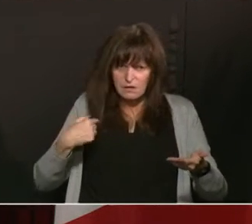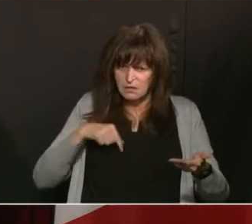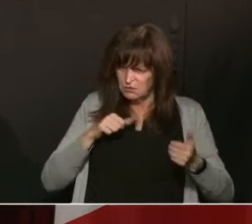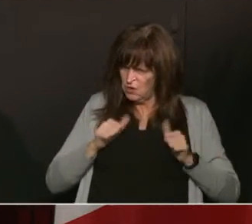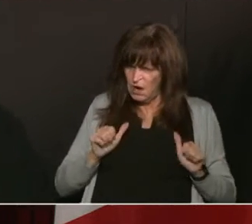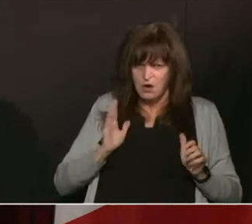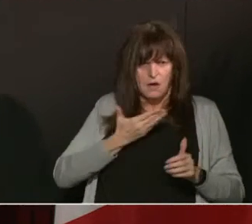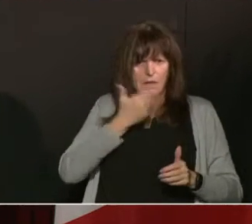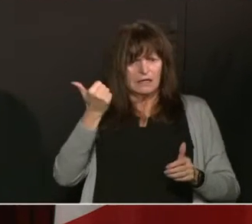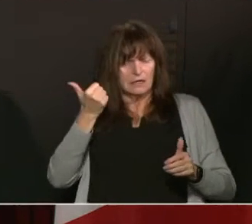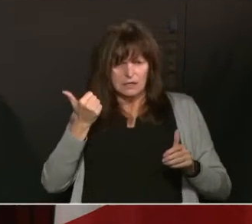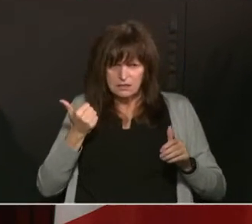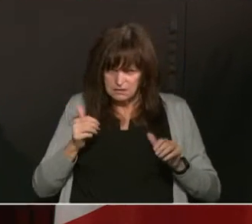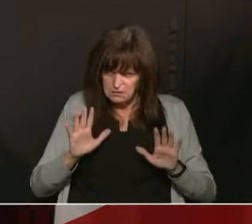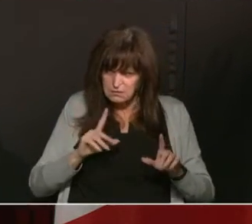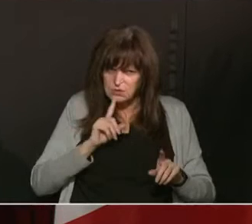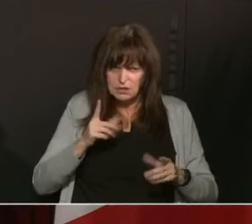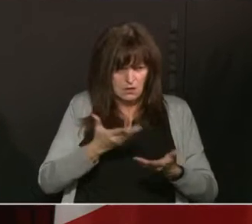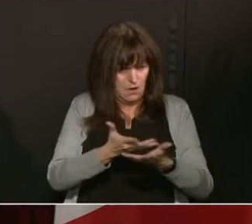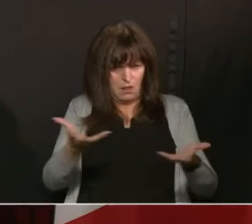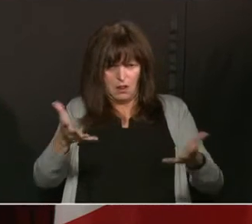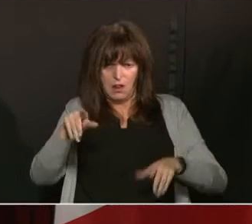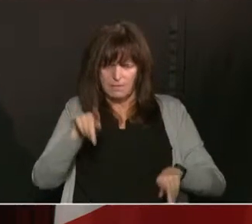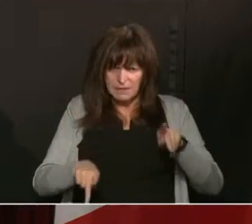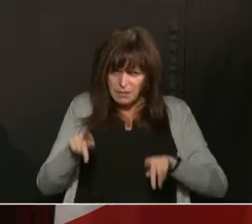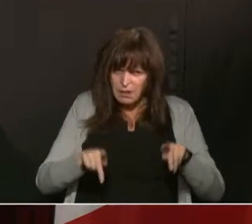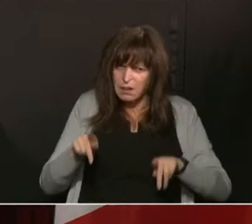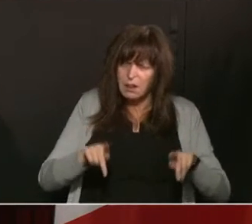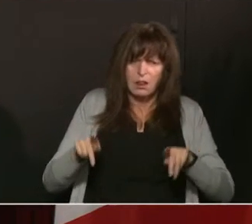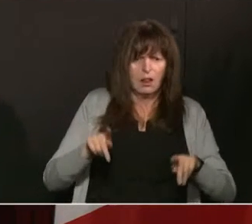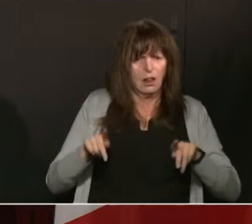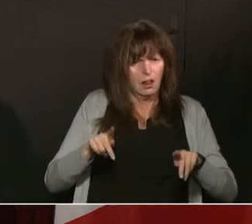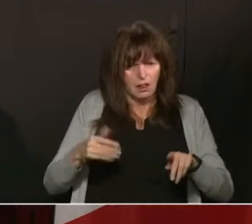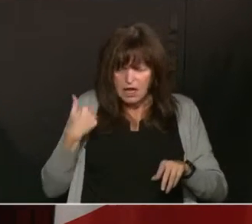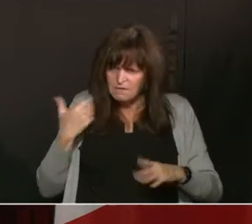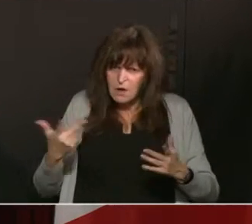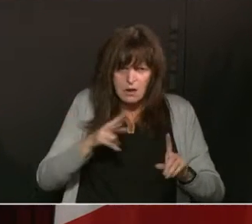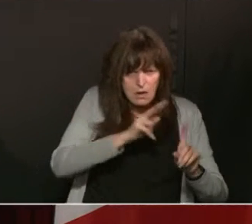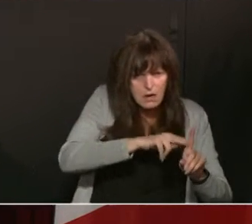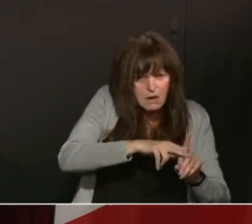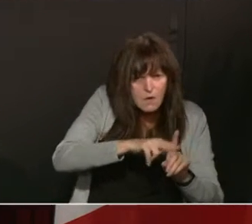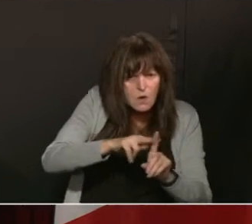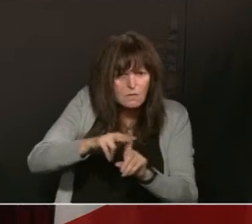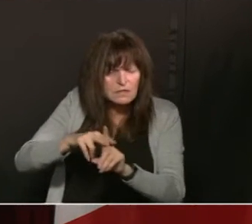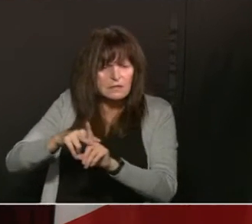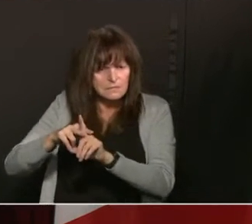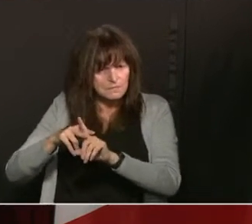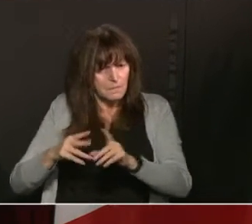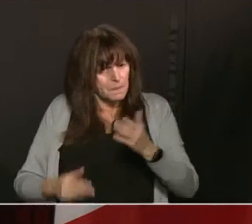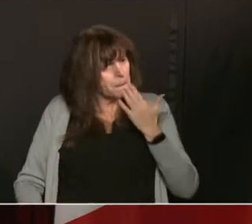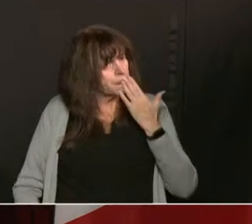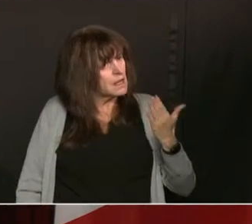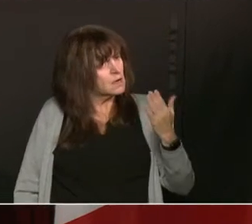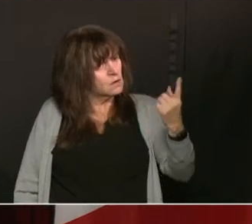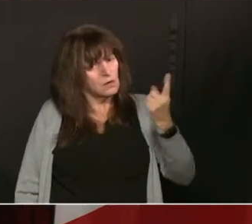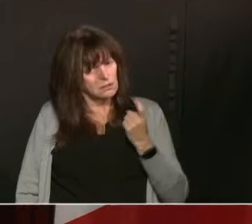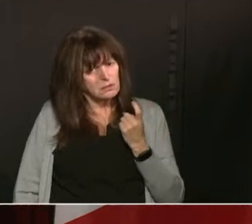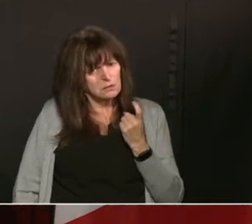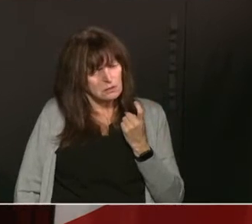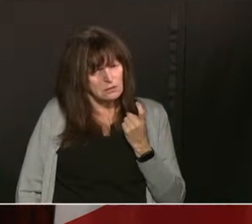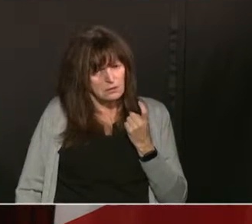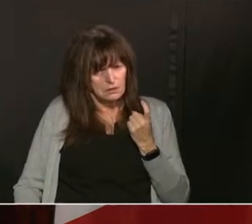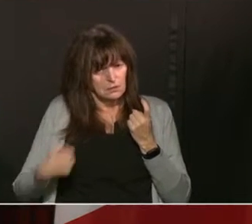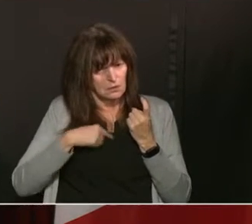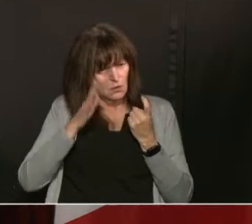So thank you for your question. I think it's very reasonable that we try to ensure that those